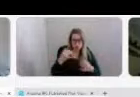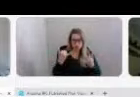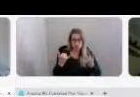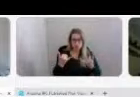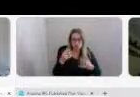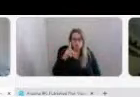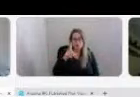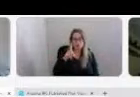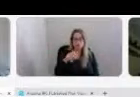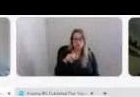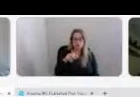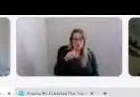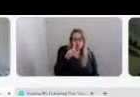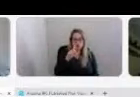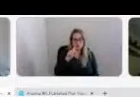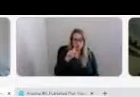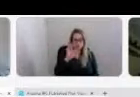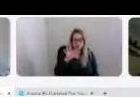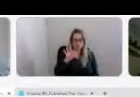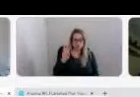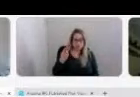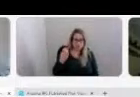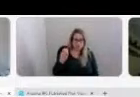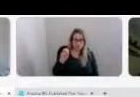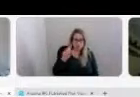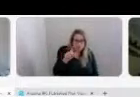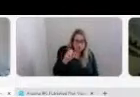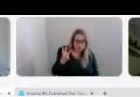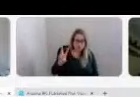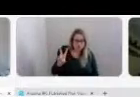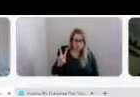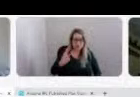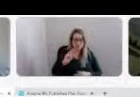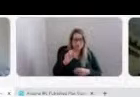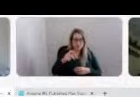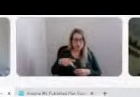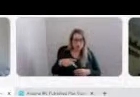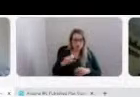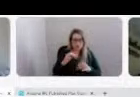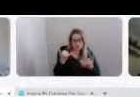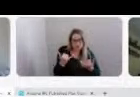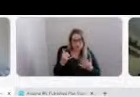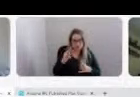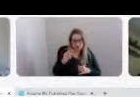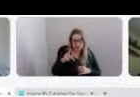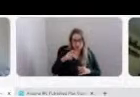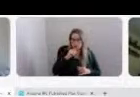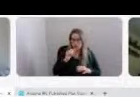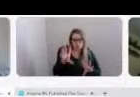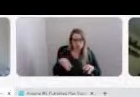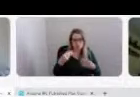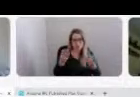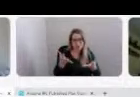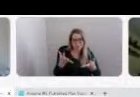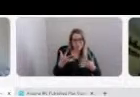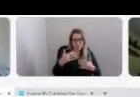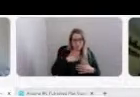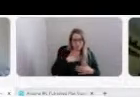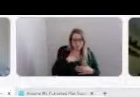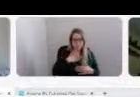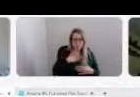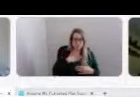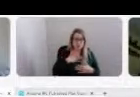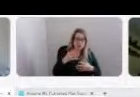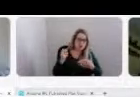map for ld7 is not competitive the existing draft maps do not give me a chance even a